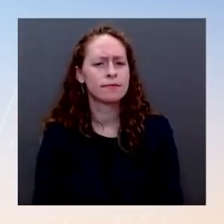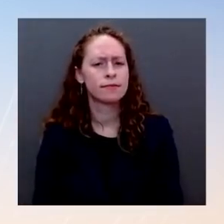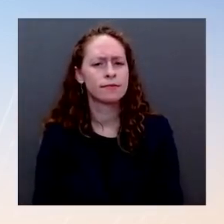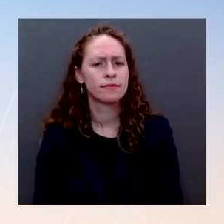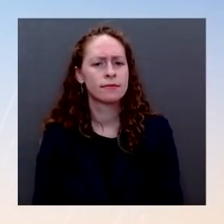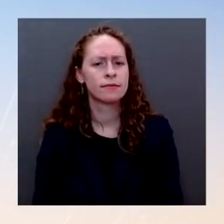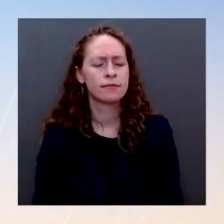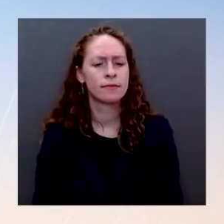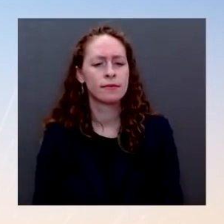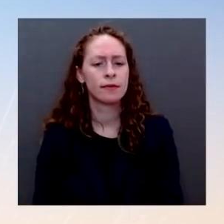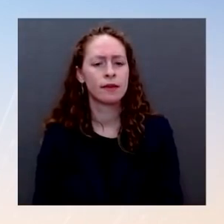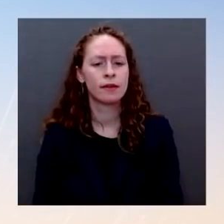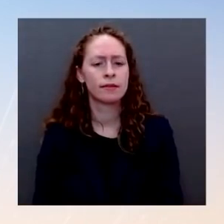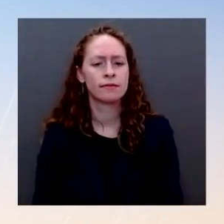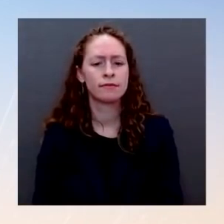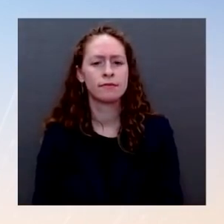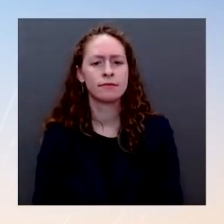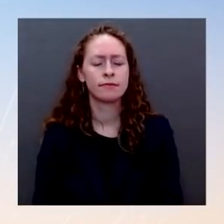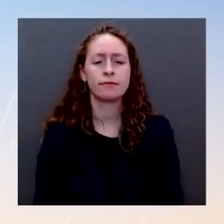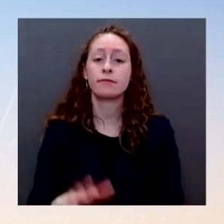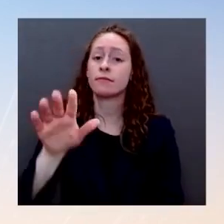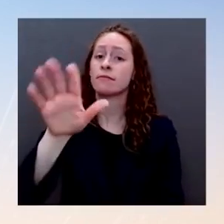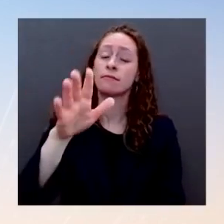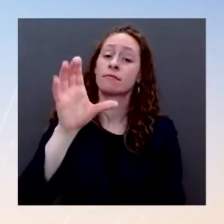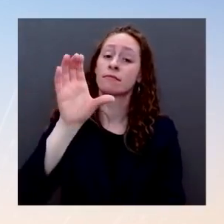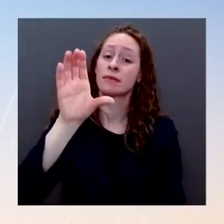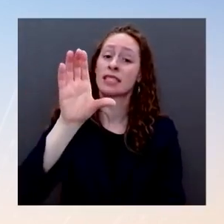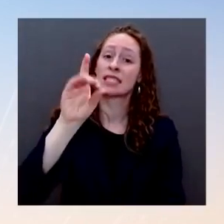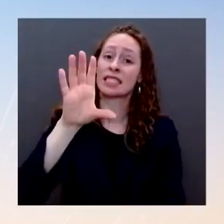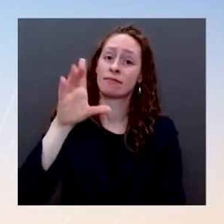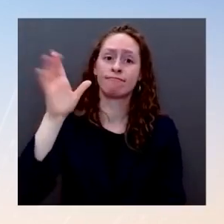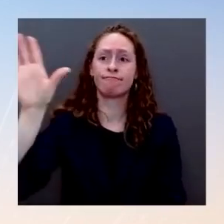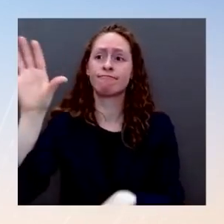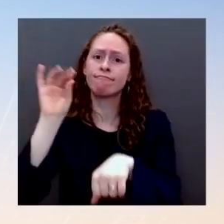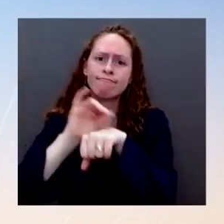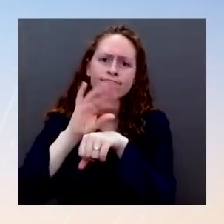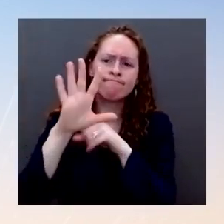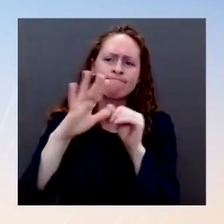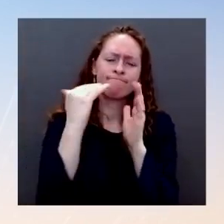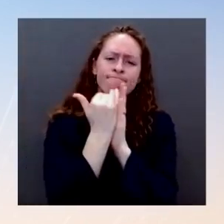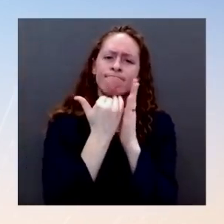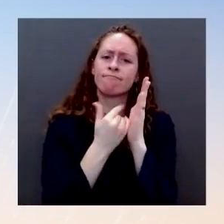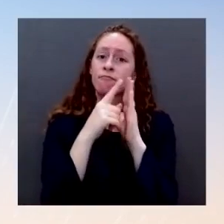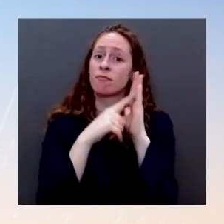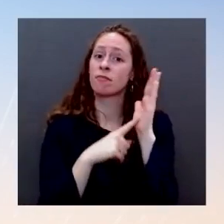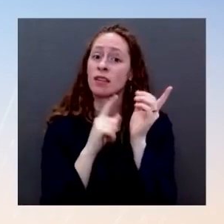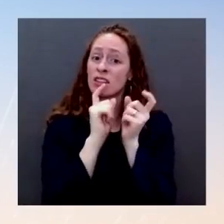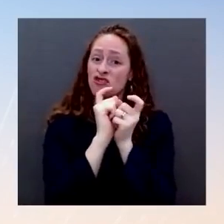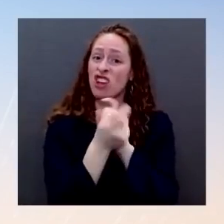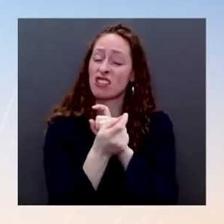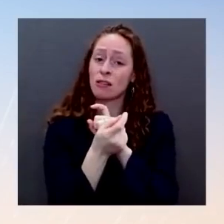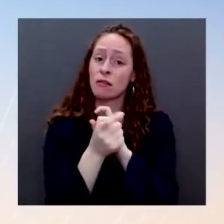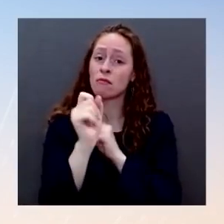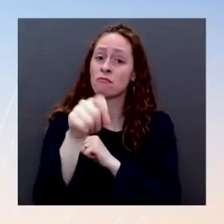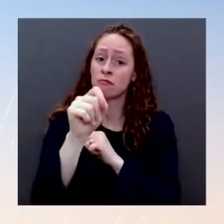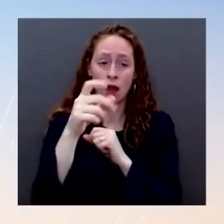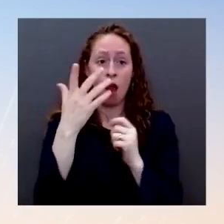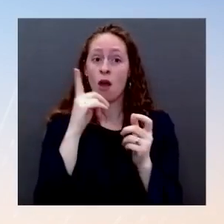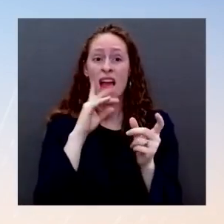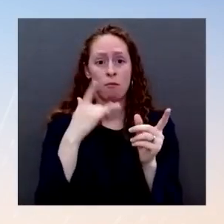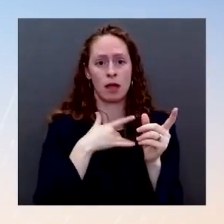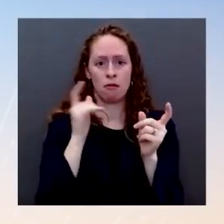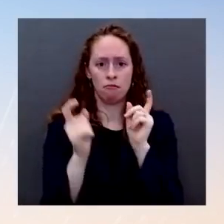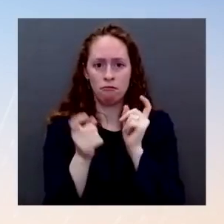update guidance on other occasions. They made this recommendation last week based on science. The vast majority of